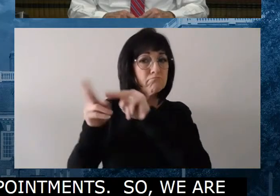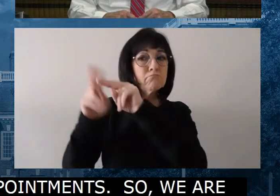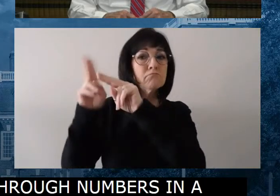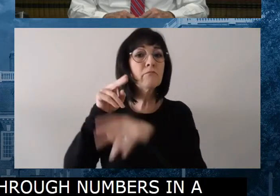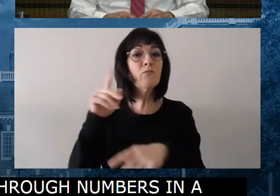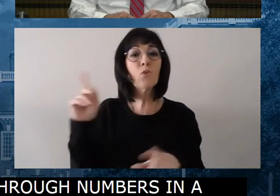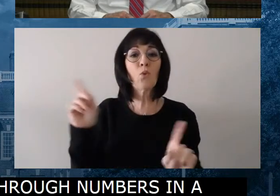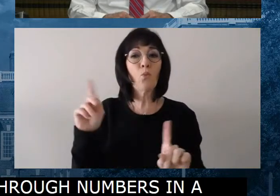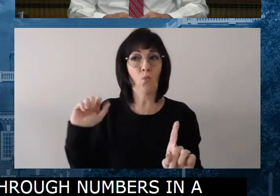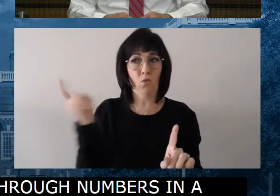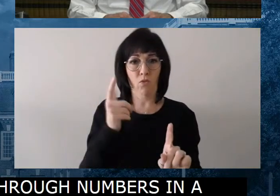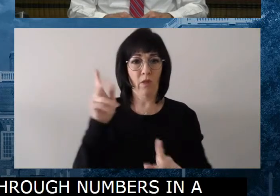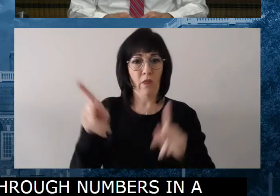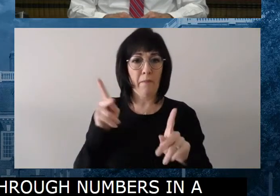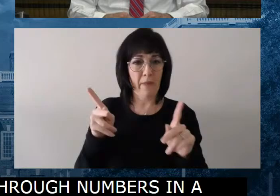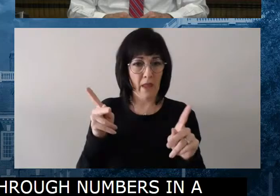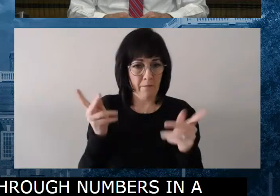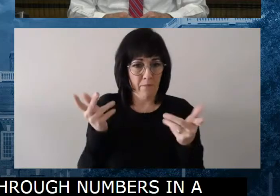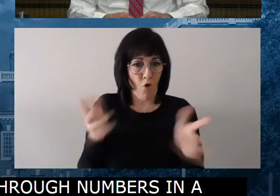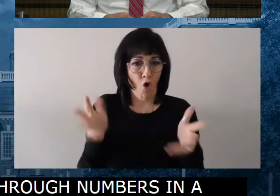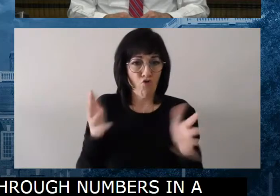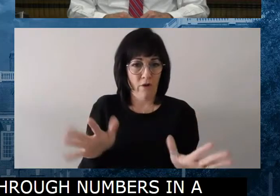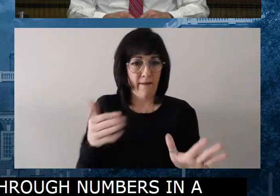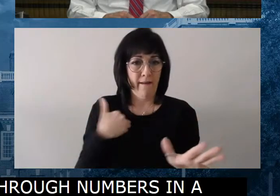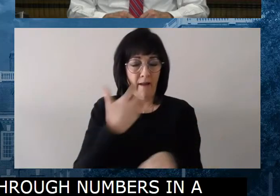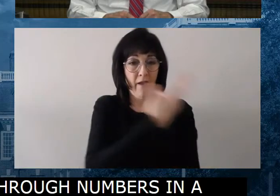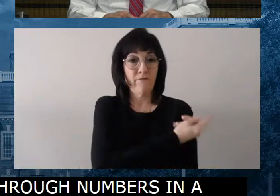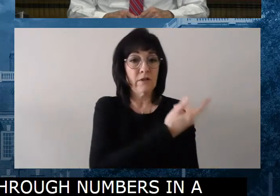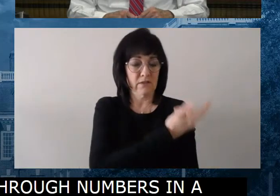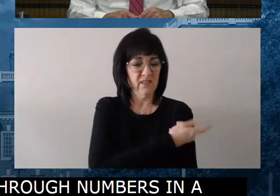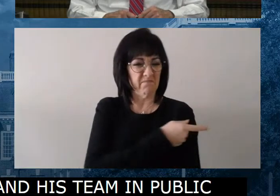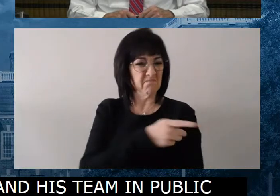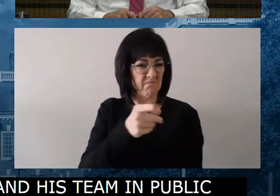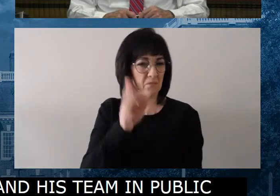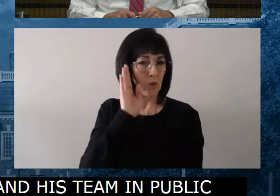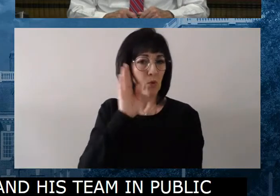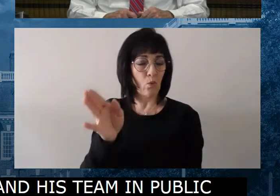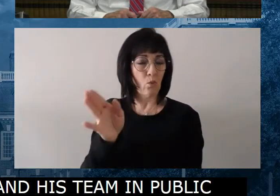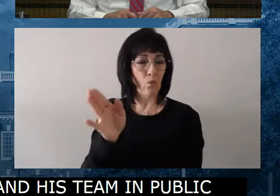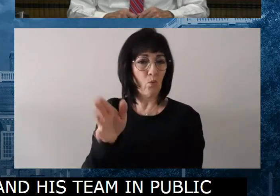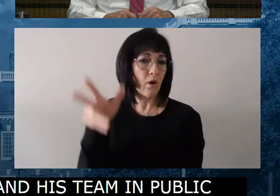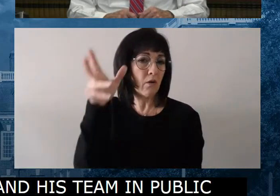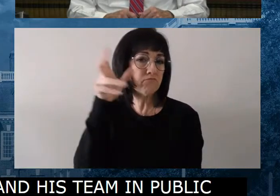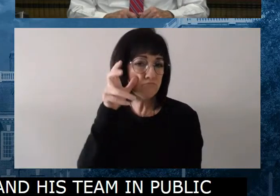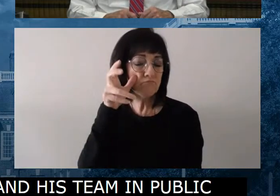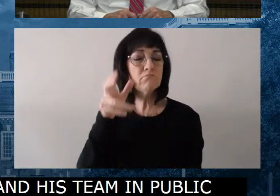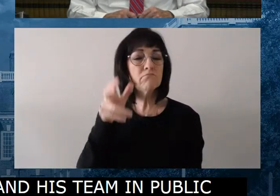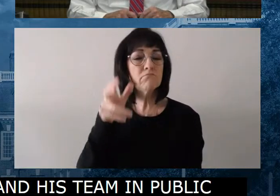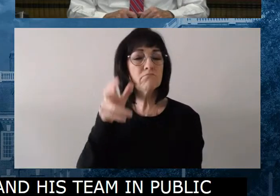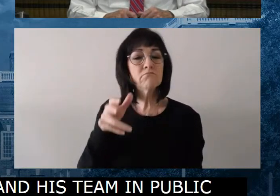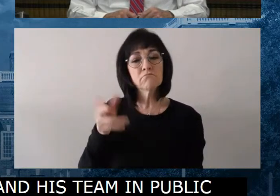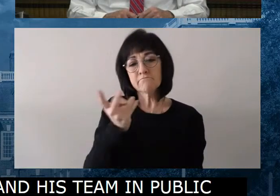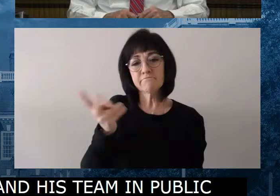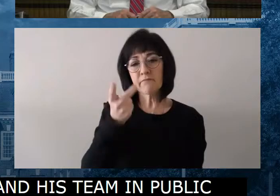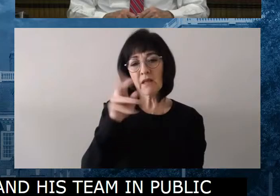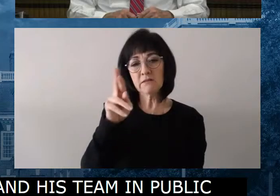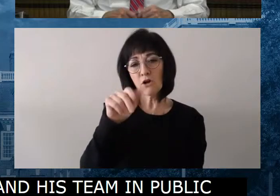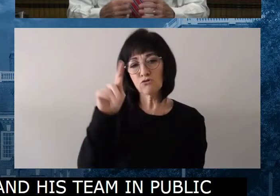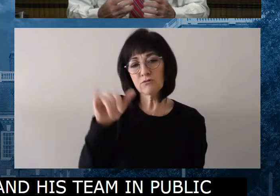at Public Health. You'll hear from AJ and Dr. Rattay in a minute about those efforts. And everybody